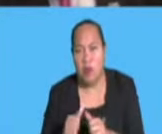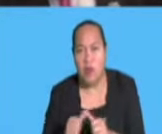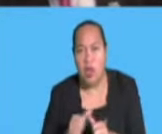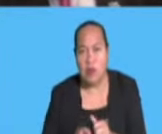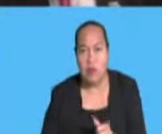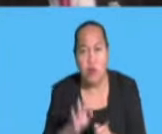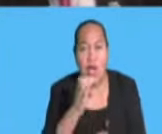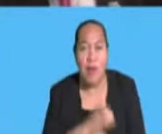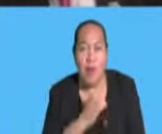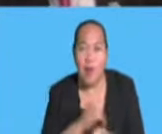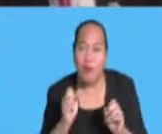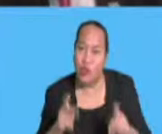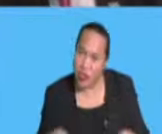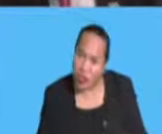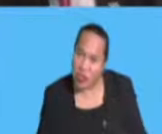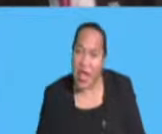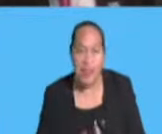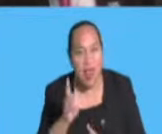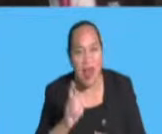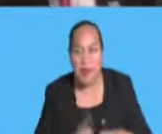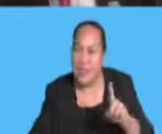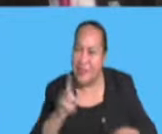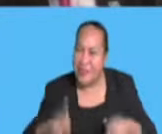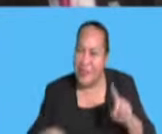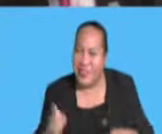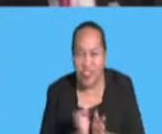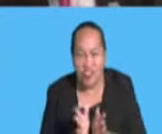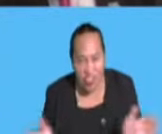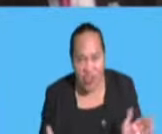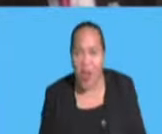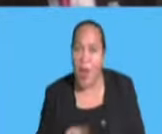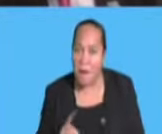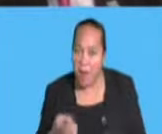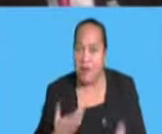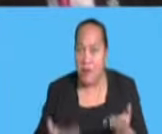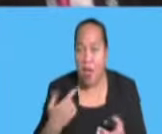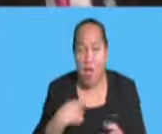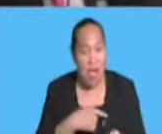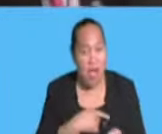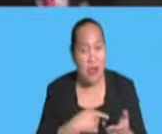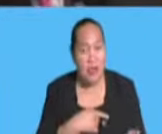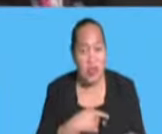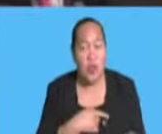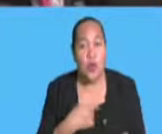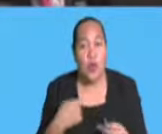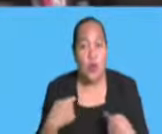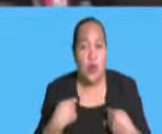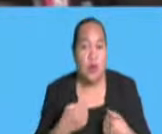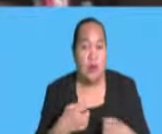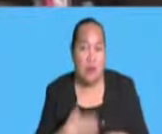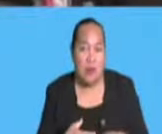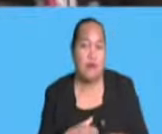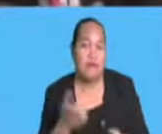employment opportunities, and development in general. Without such measures and enforced compliance, as